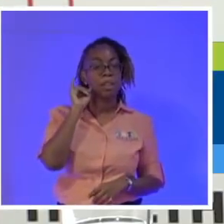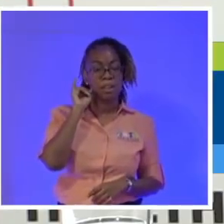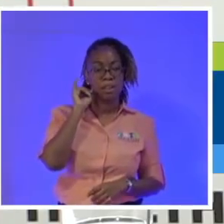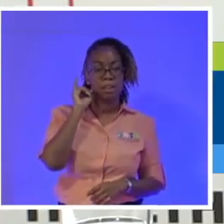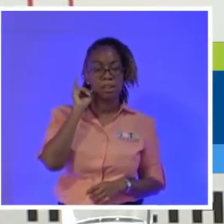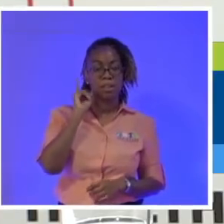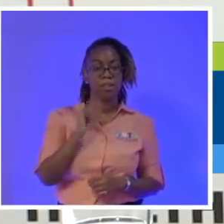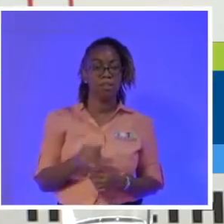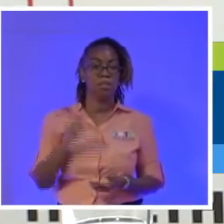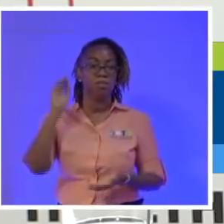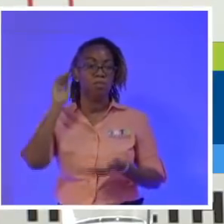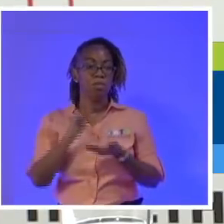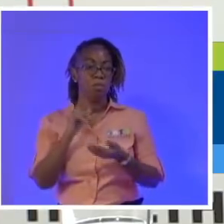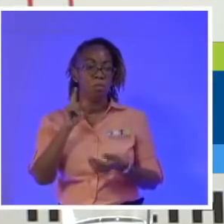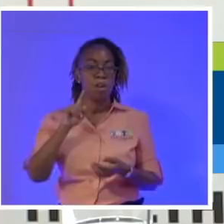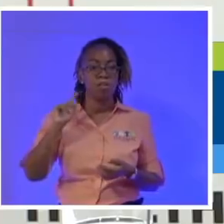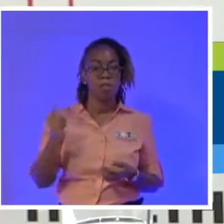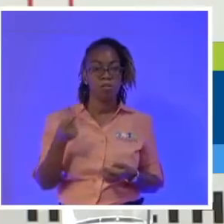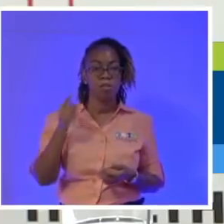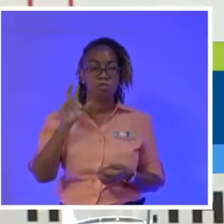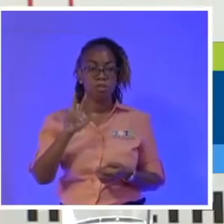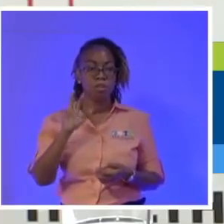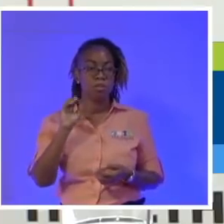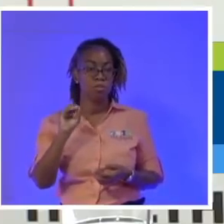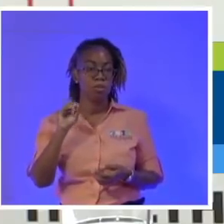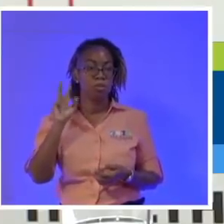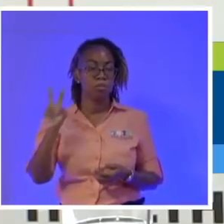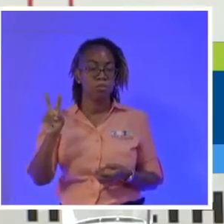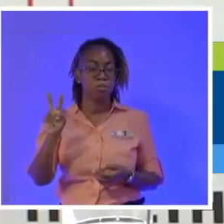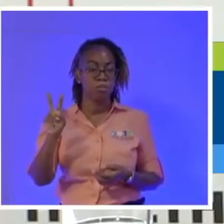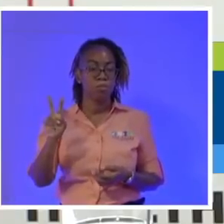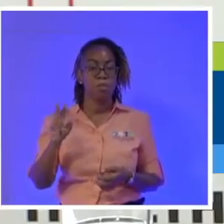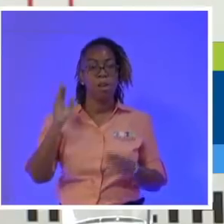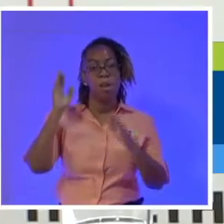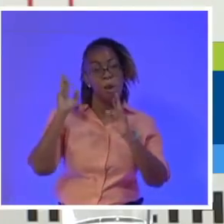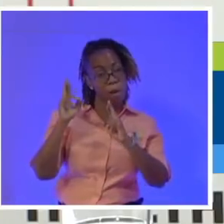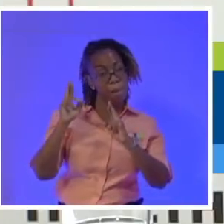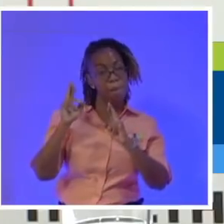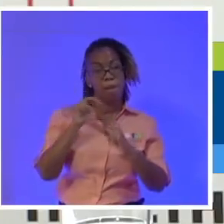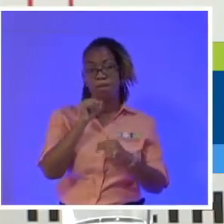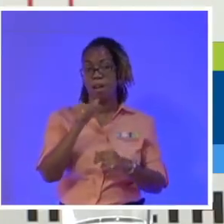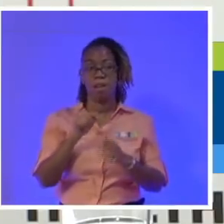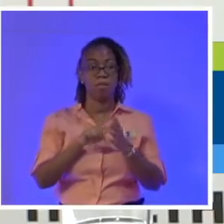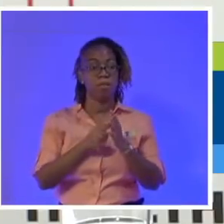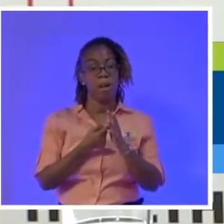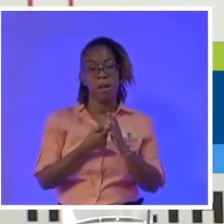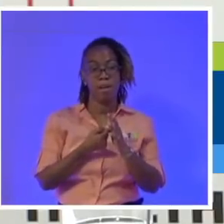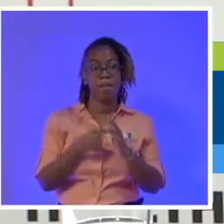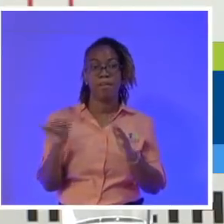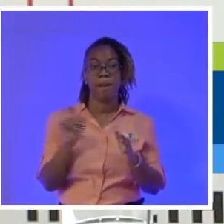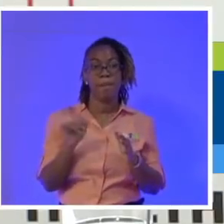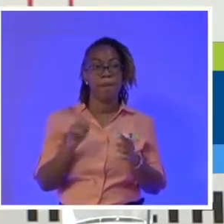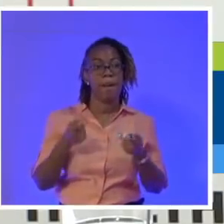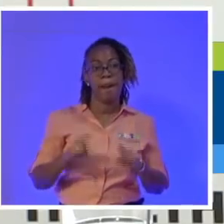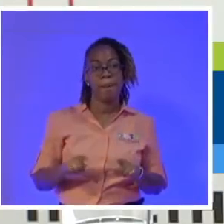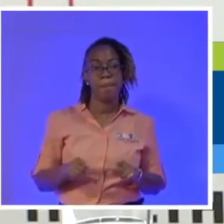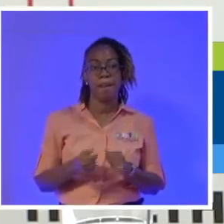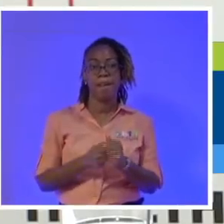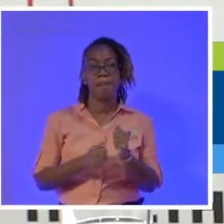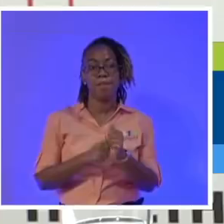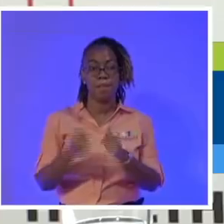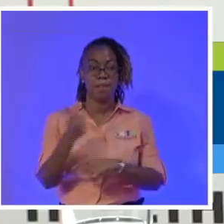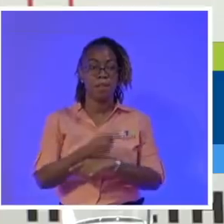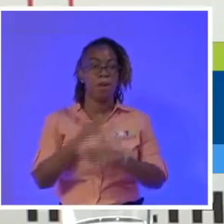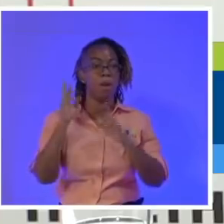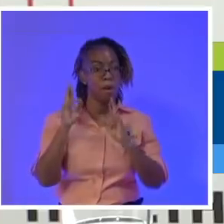to 1,302. Let's hope this is not the start of a pattern, but let's hope this is just